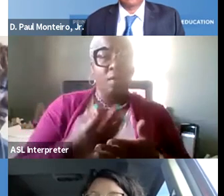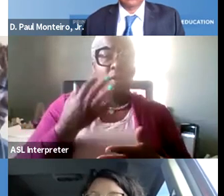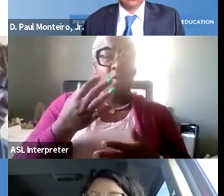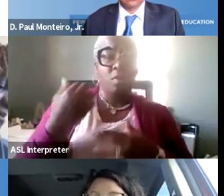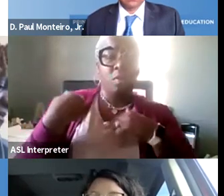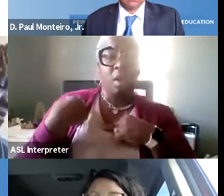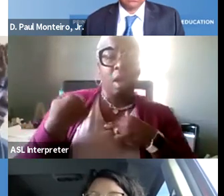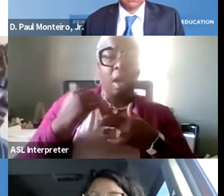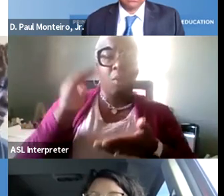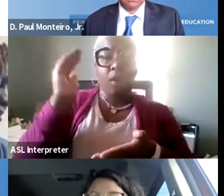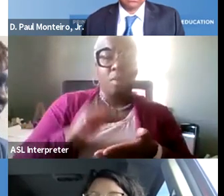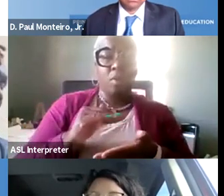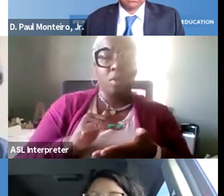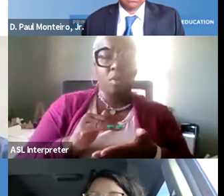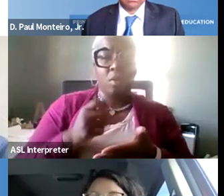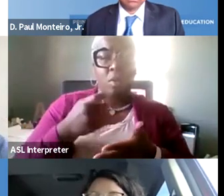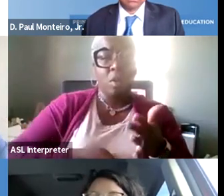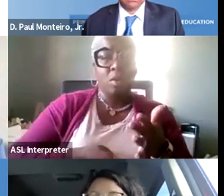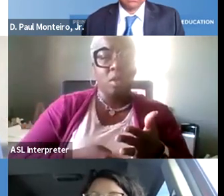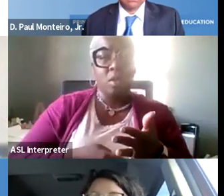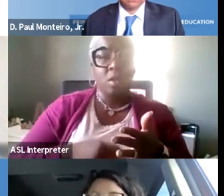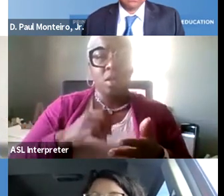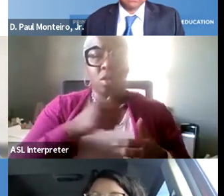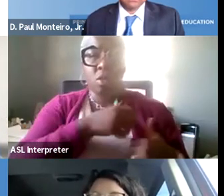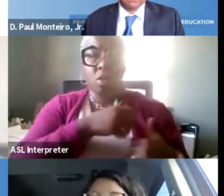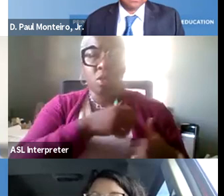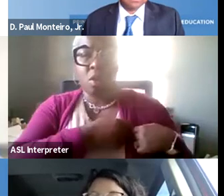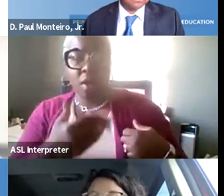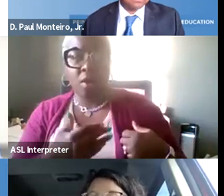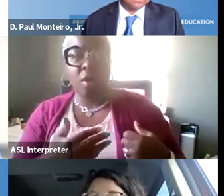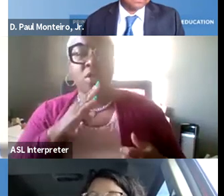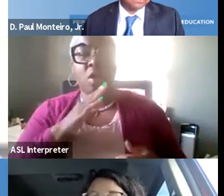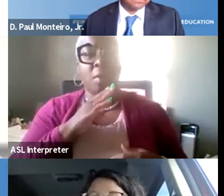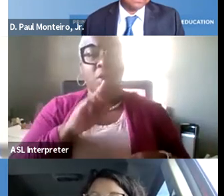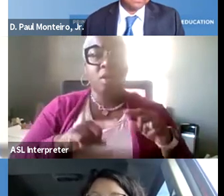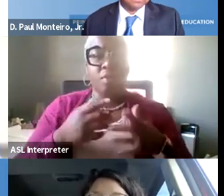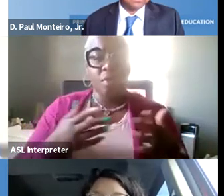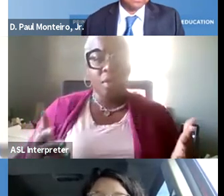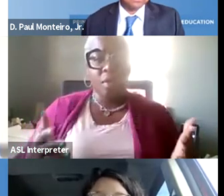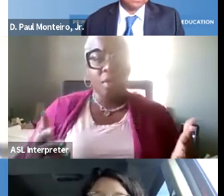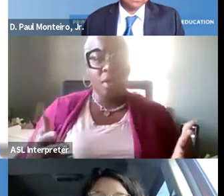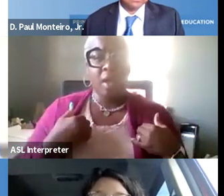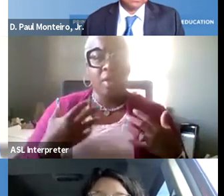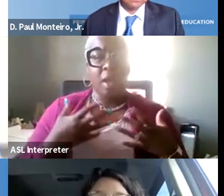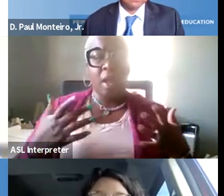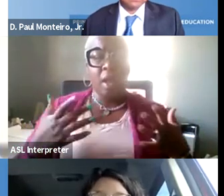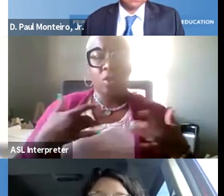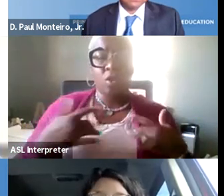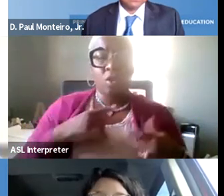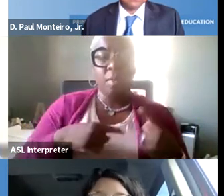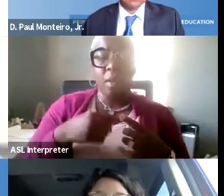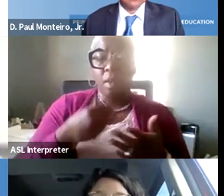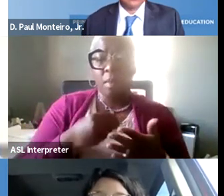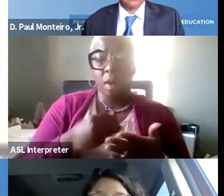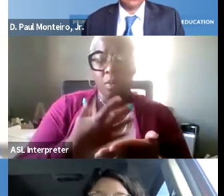them costs back down. Okay, sweetheart, thank you. Now, when we're talking about all these different things, I have such concerns about the money that